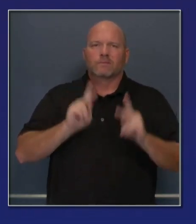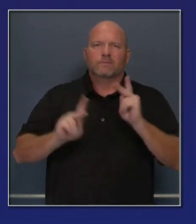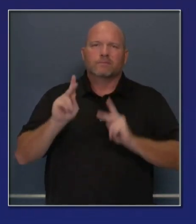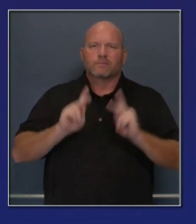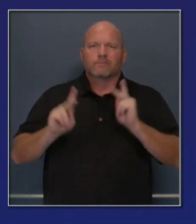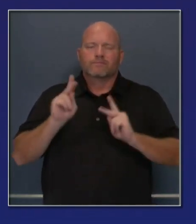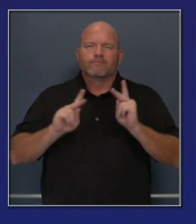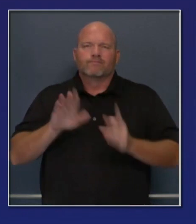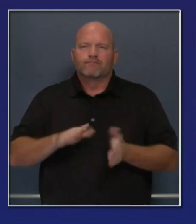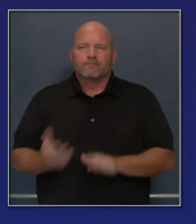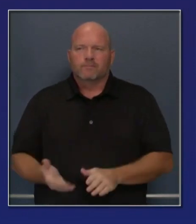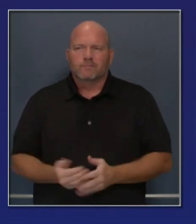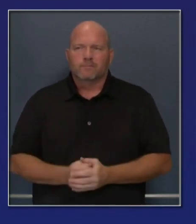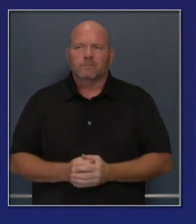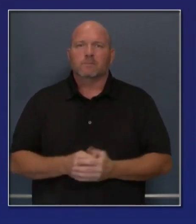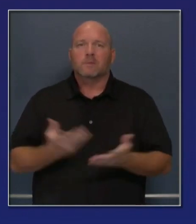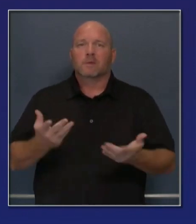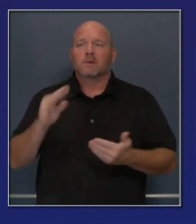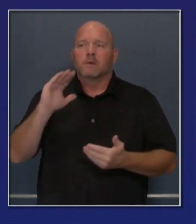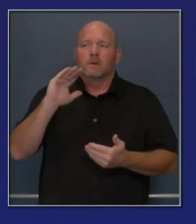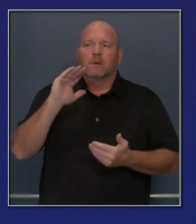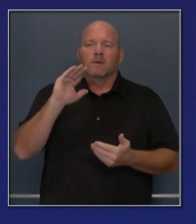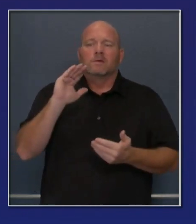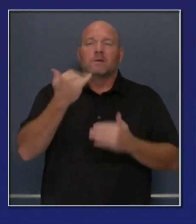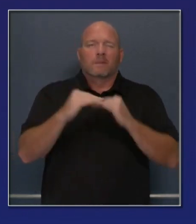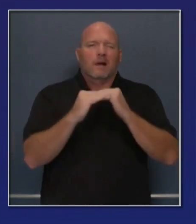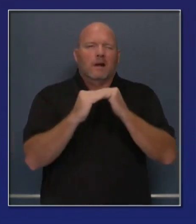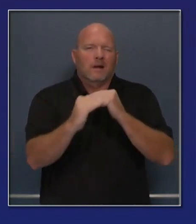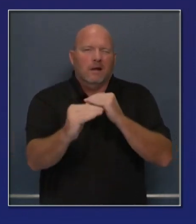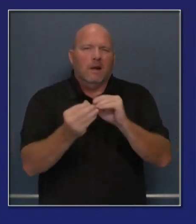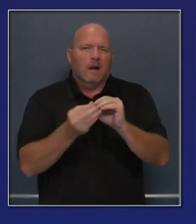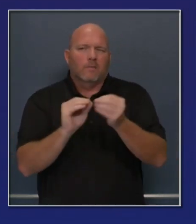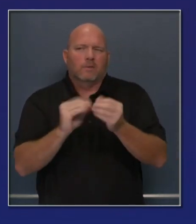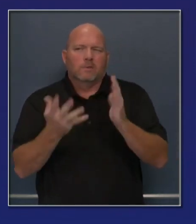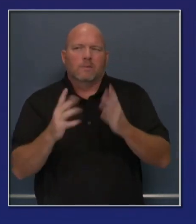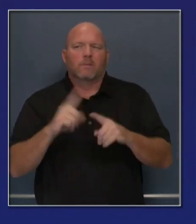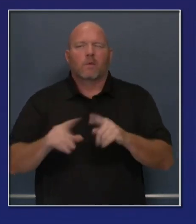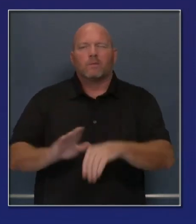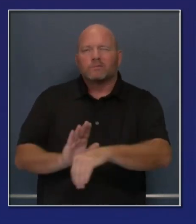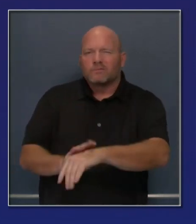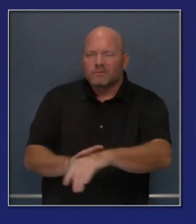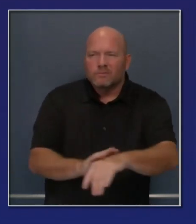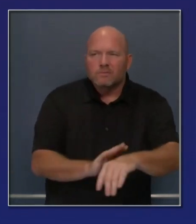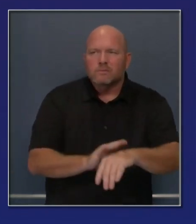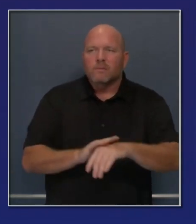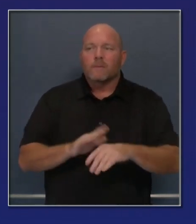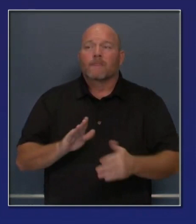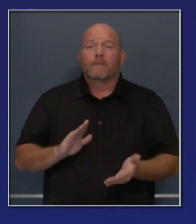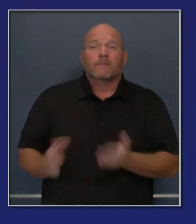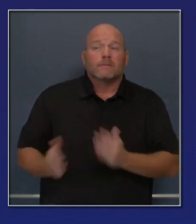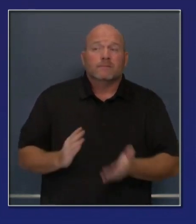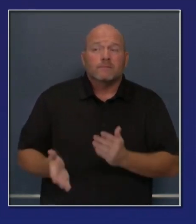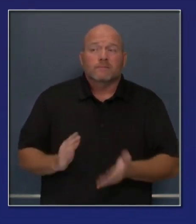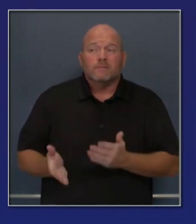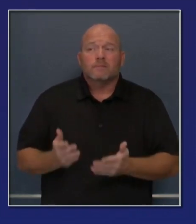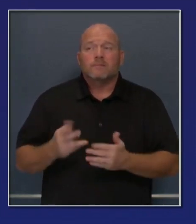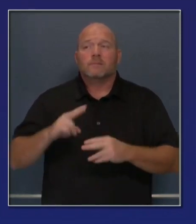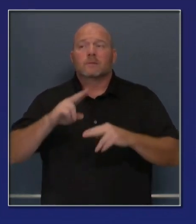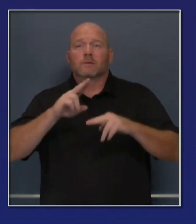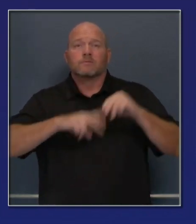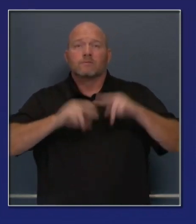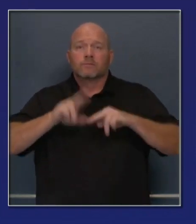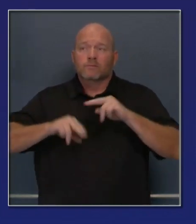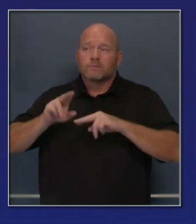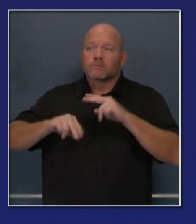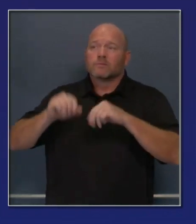relatively stable, and I caution always the fatalities and structure data, likely to increase as